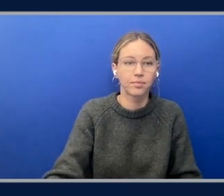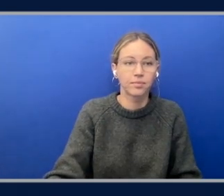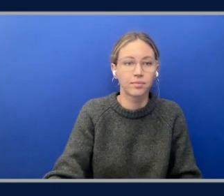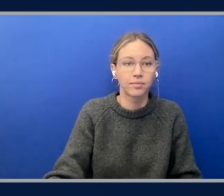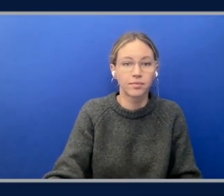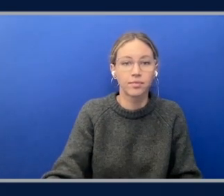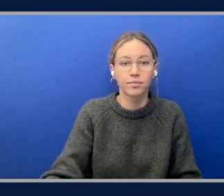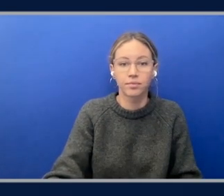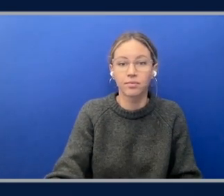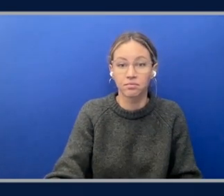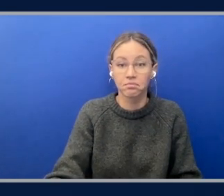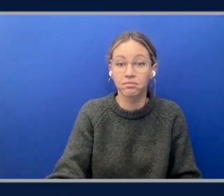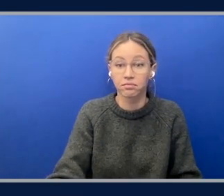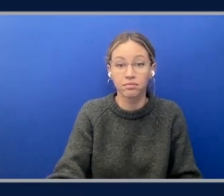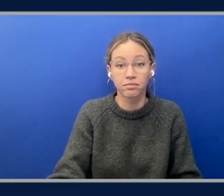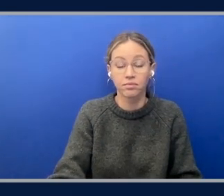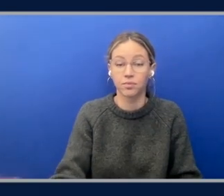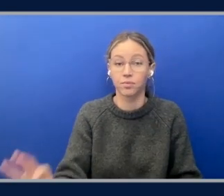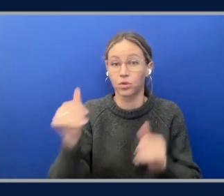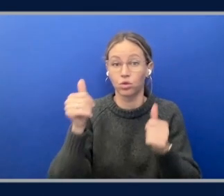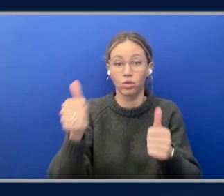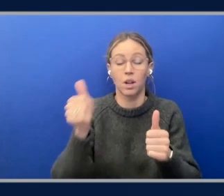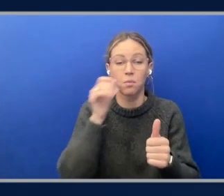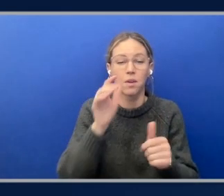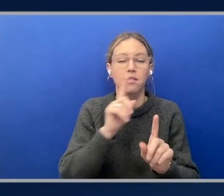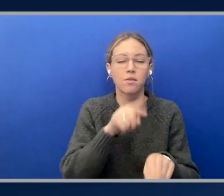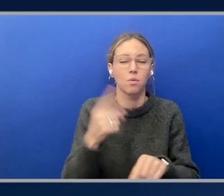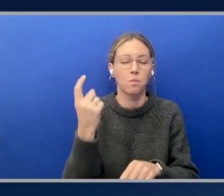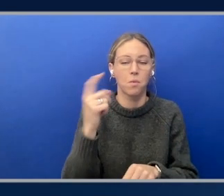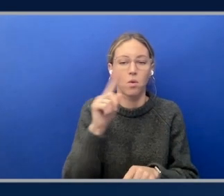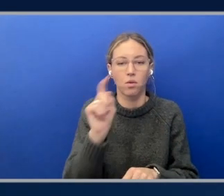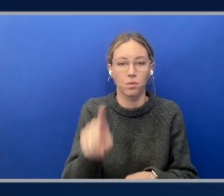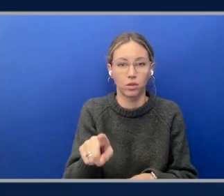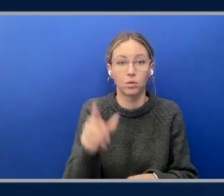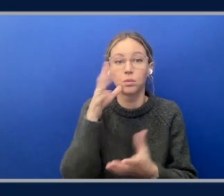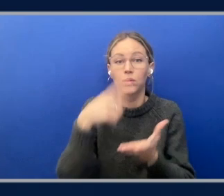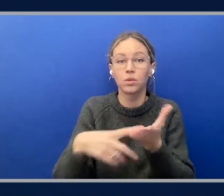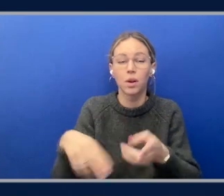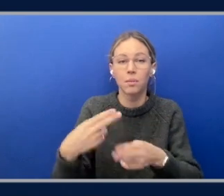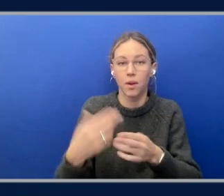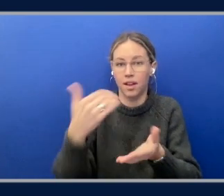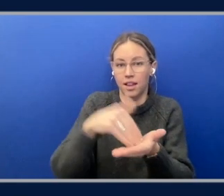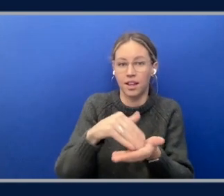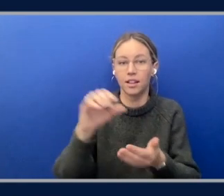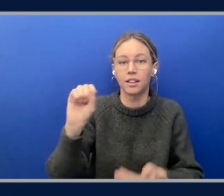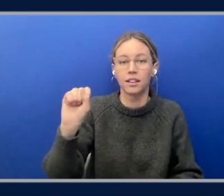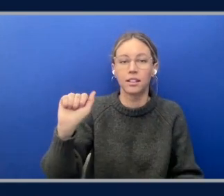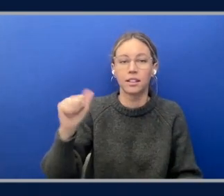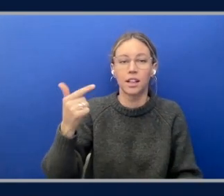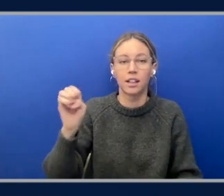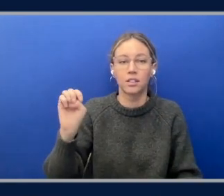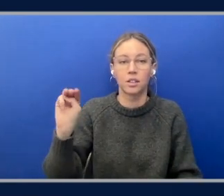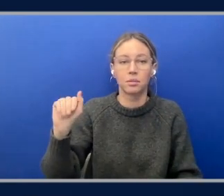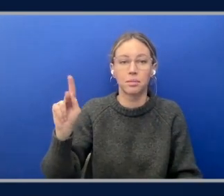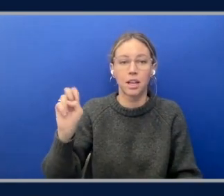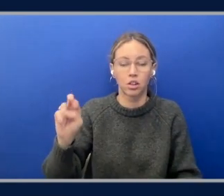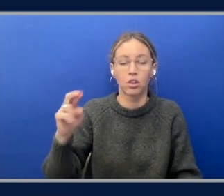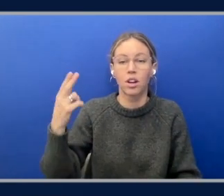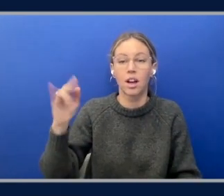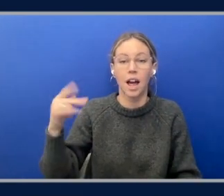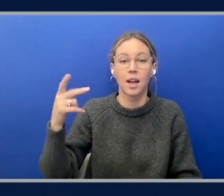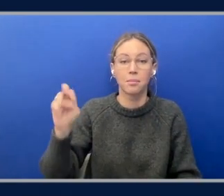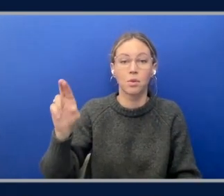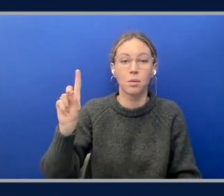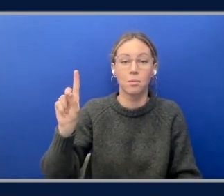for taking one more question. We're going to talk about, again, SageMaker Hyperpod governance, right? That sounds